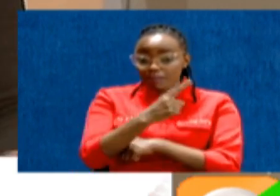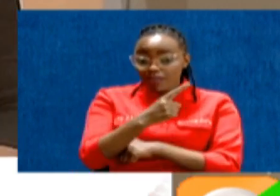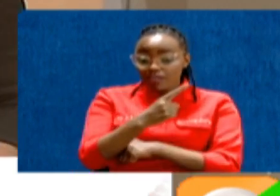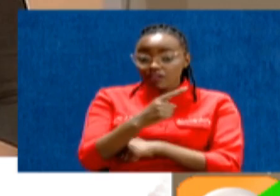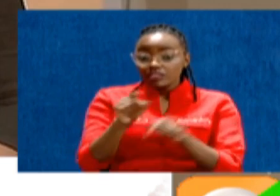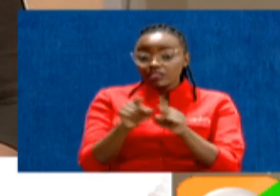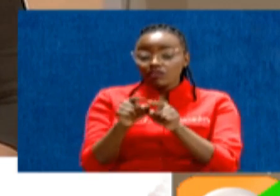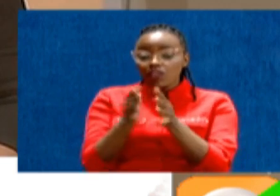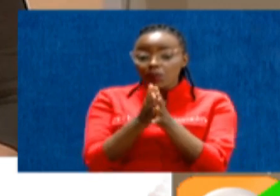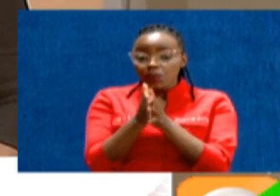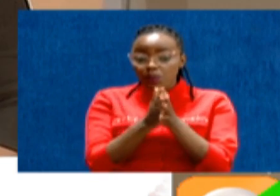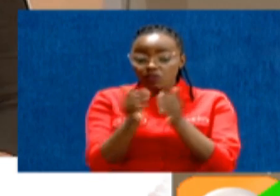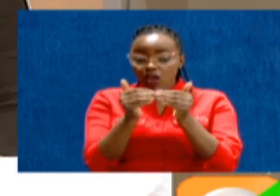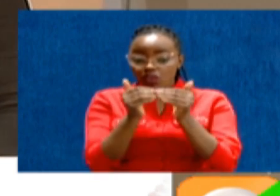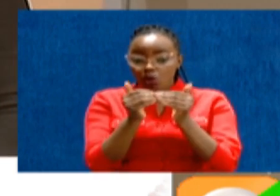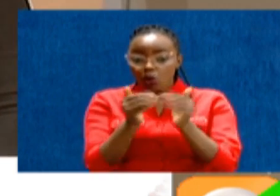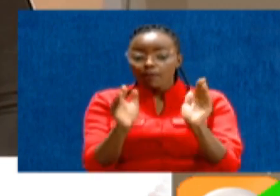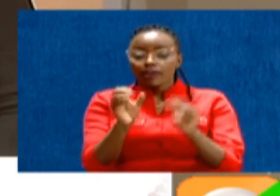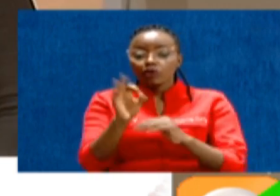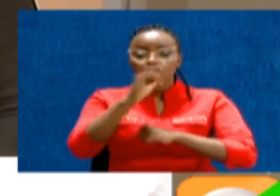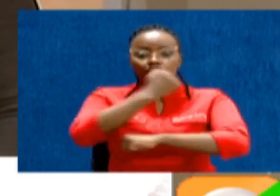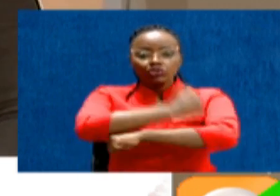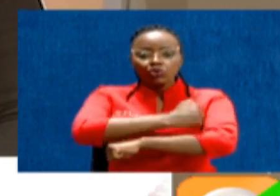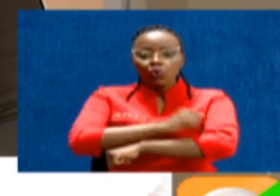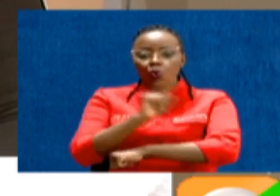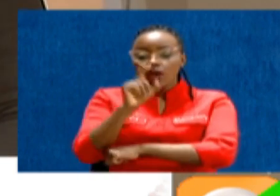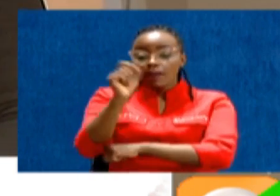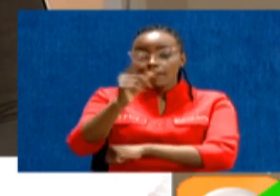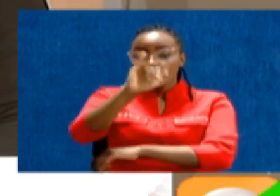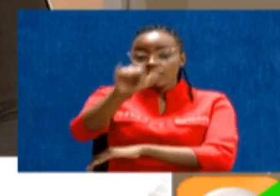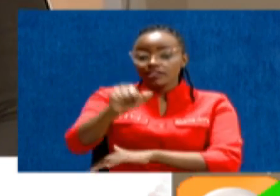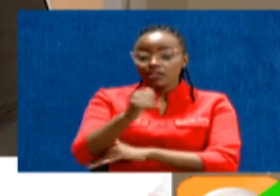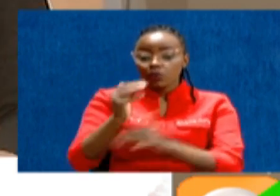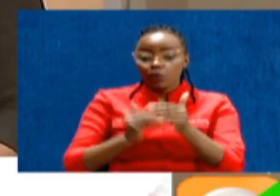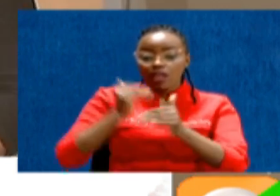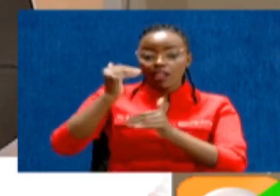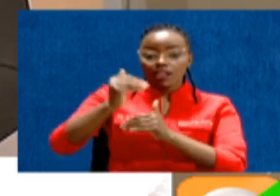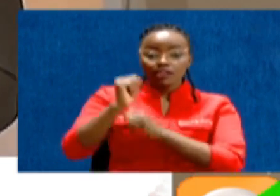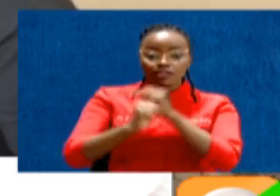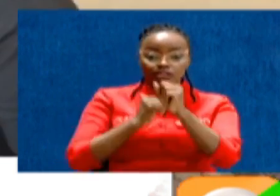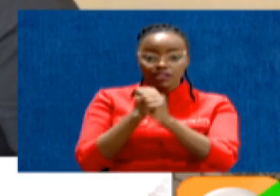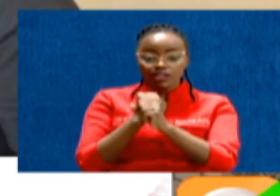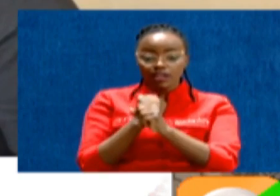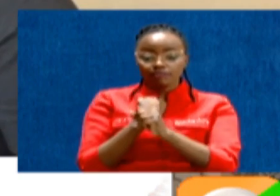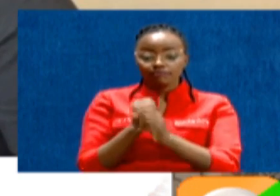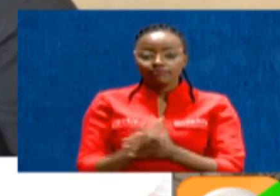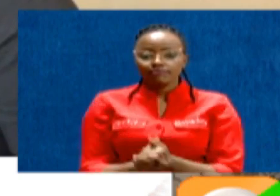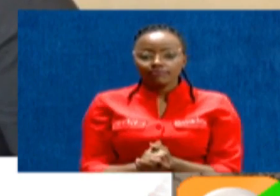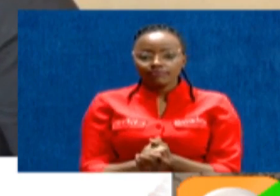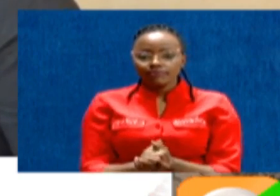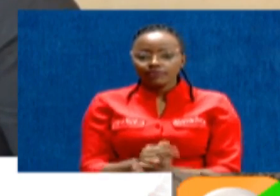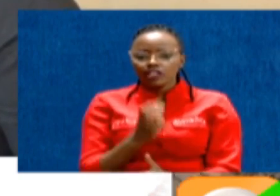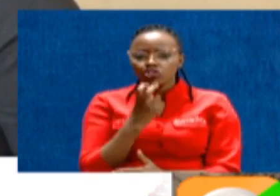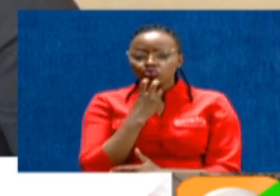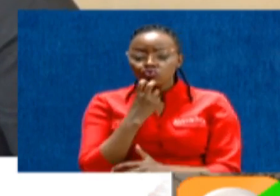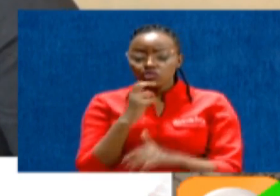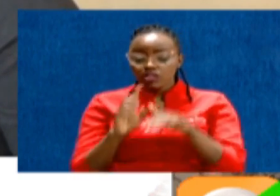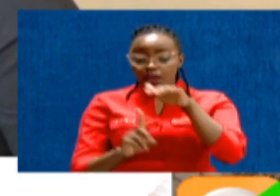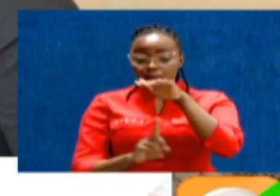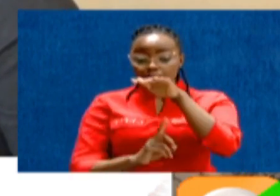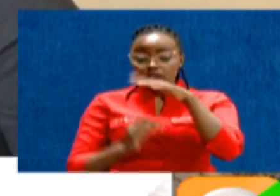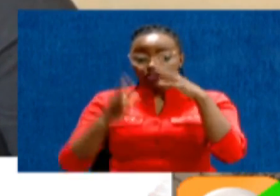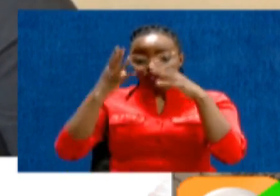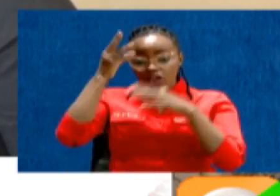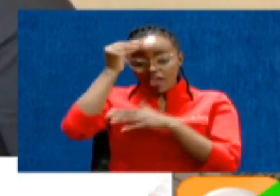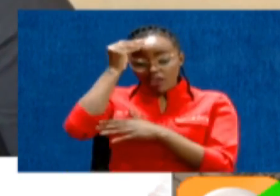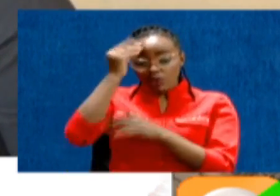anticipated opening of schools in January next year. On Tuesday, the Ministry of Education declared the